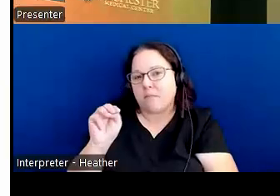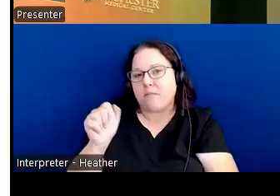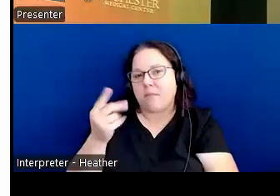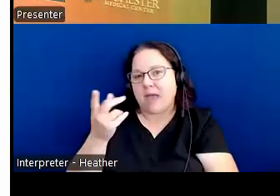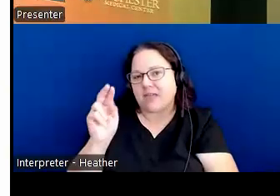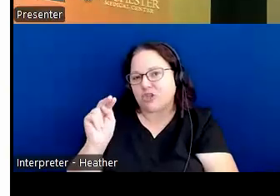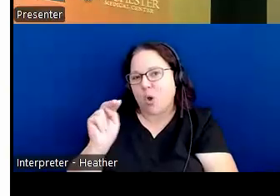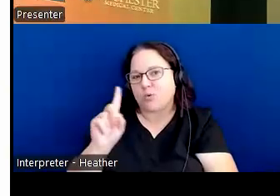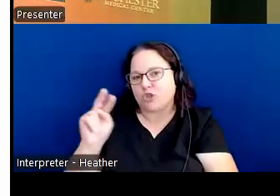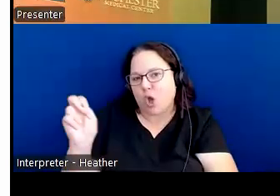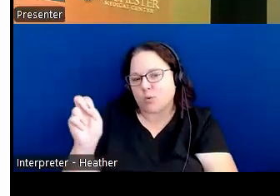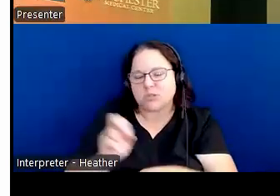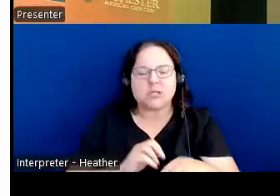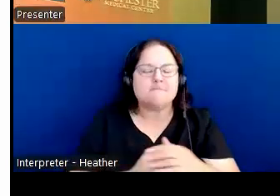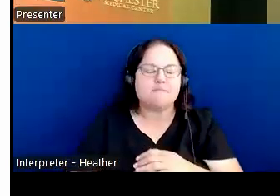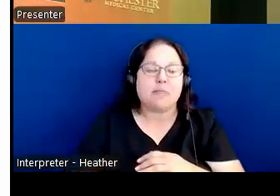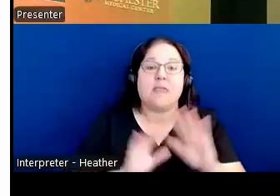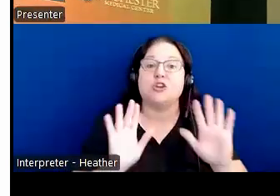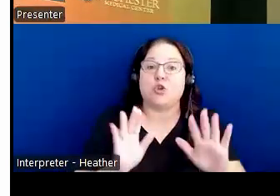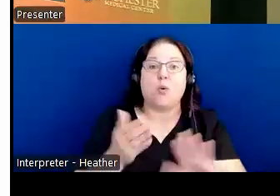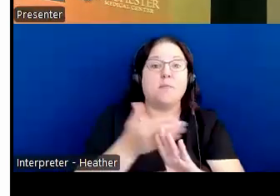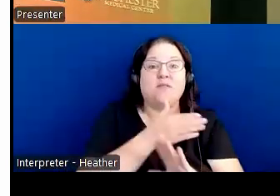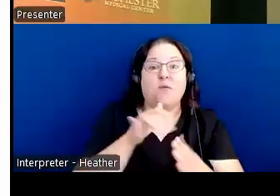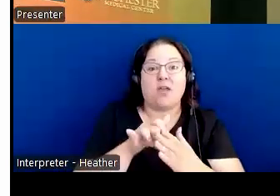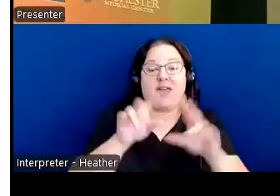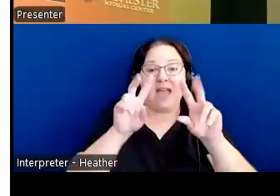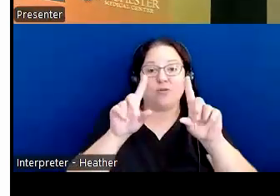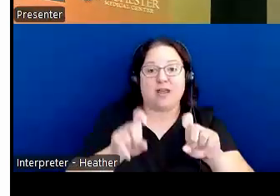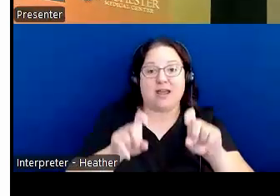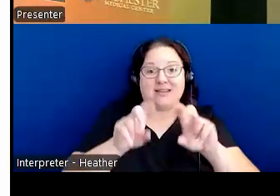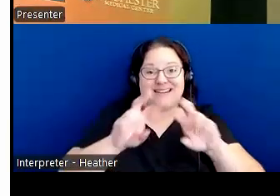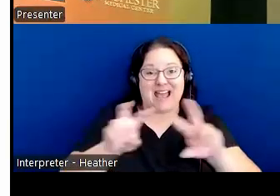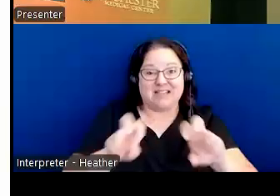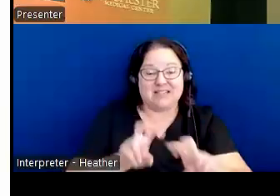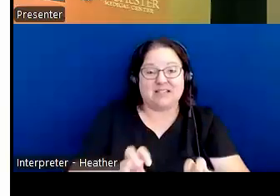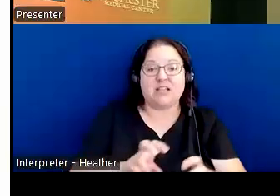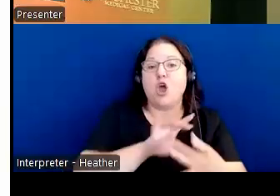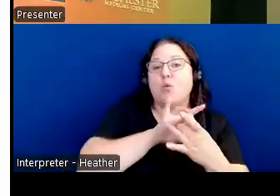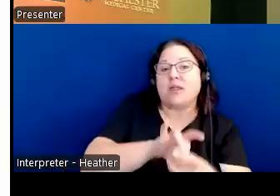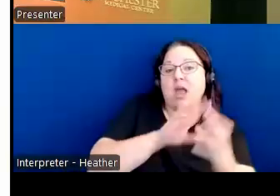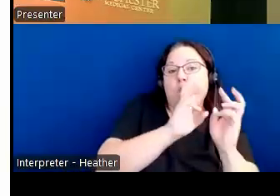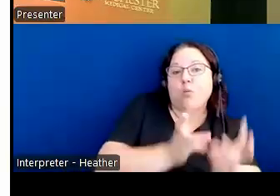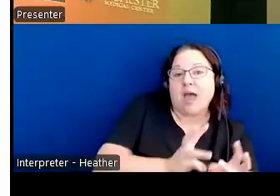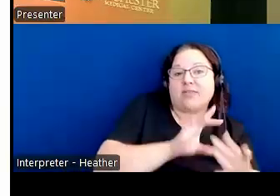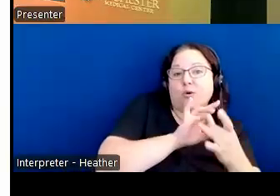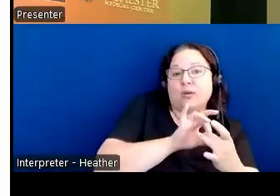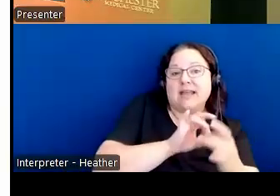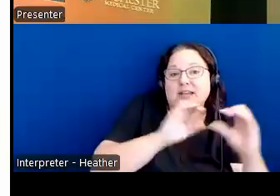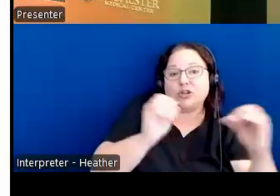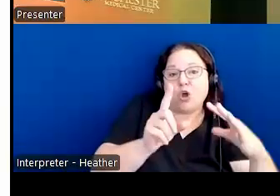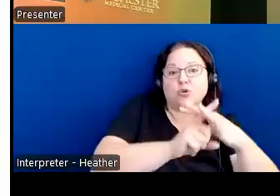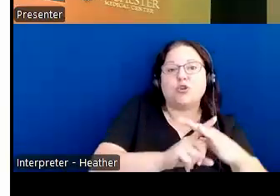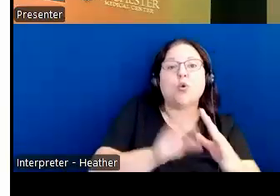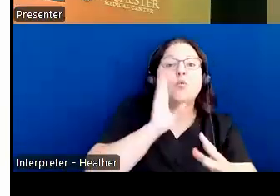And then in doing that analysis, having a weather-related no-show increases the risk of overdose